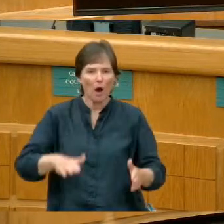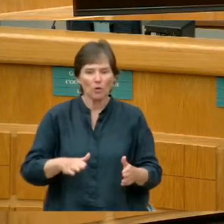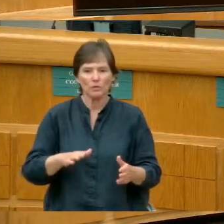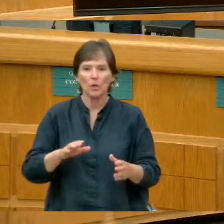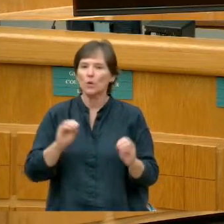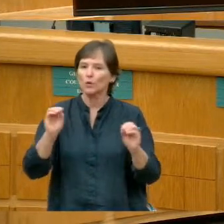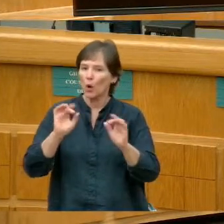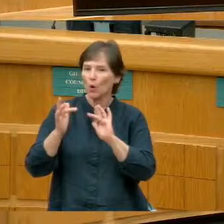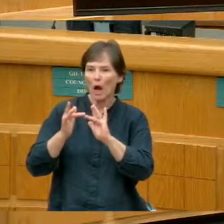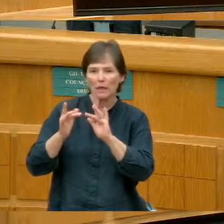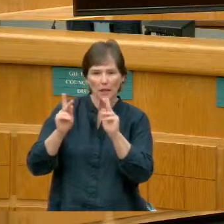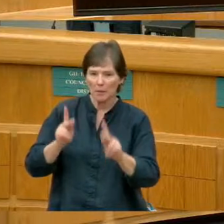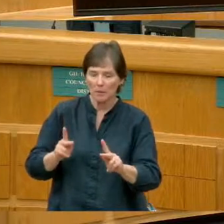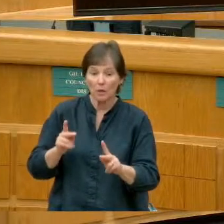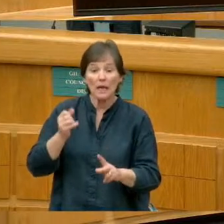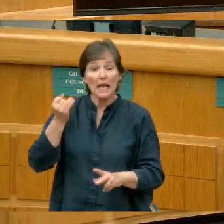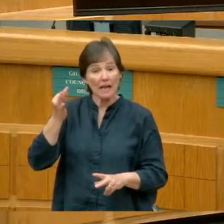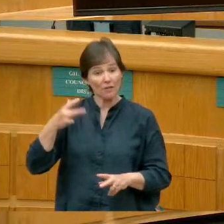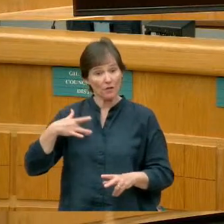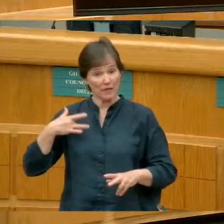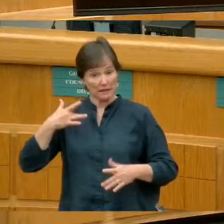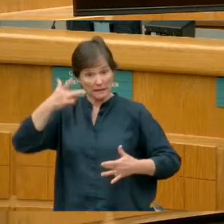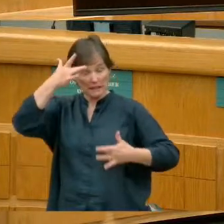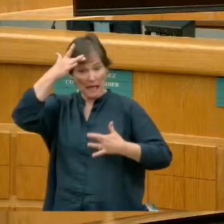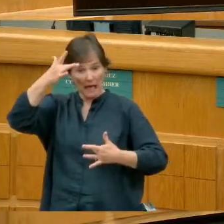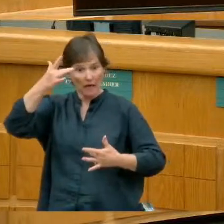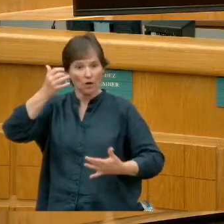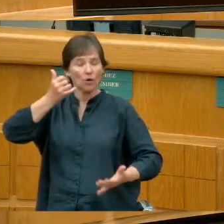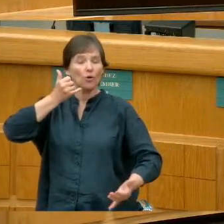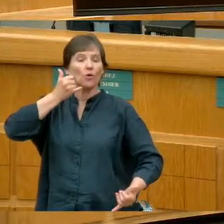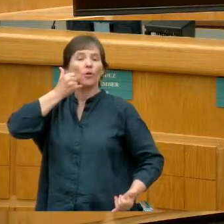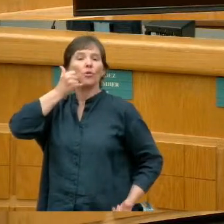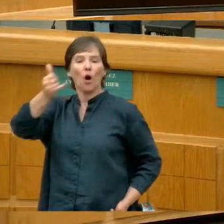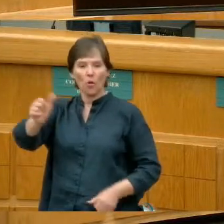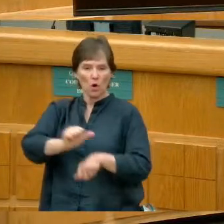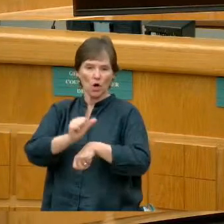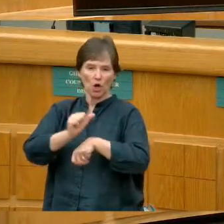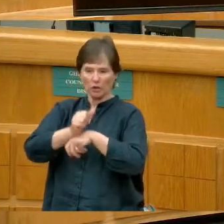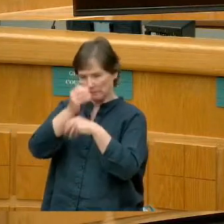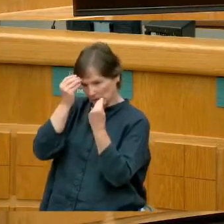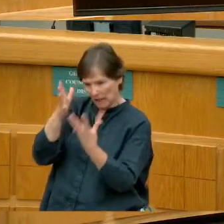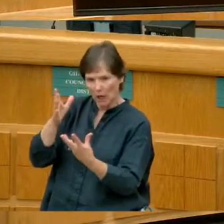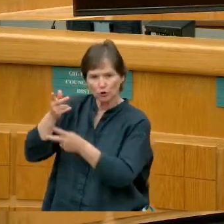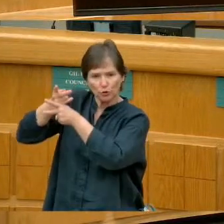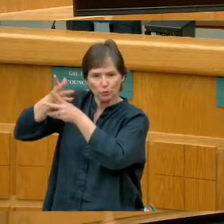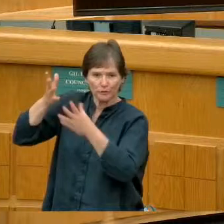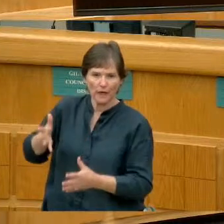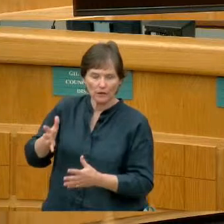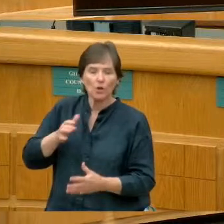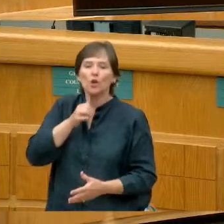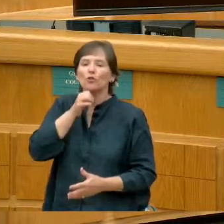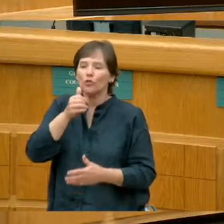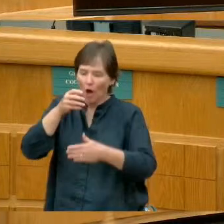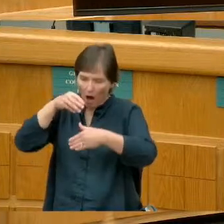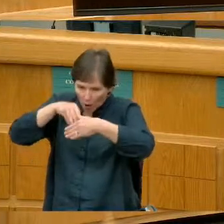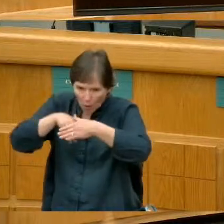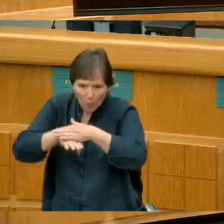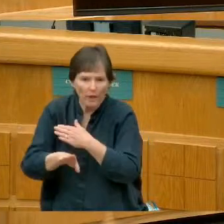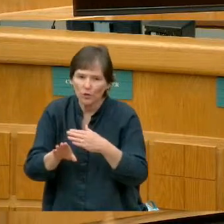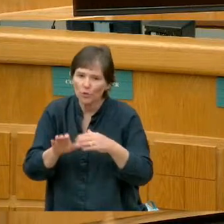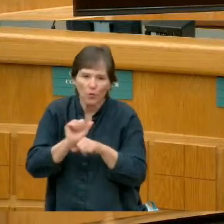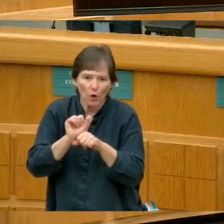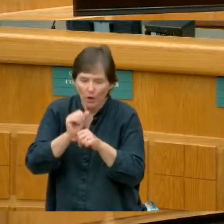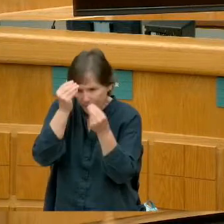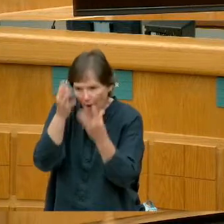sick, inform your supervisor via telephone. Don't walk into their office and tell them you are sick. You will end up exposing